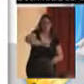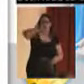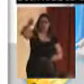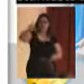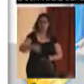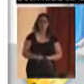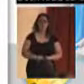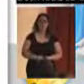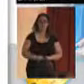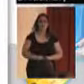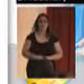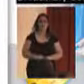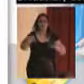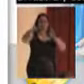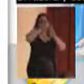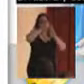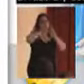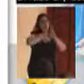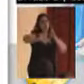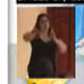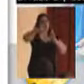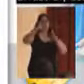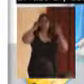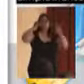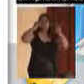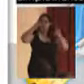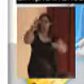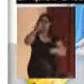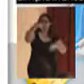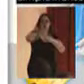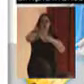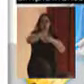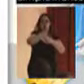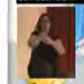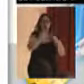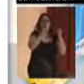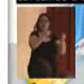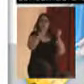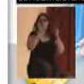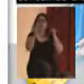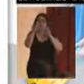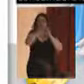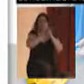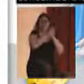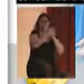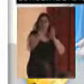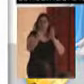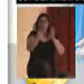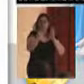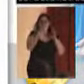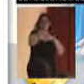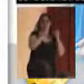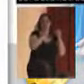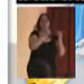puzzles, selection activities, drag and drop activities, etc. And so we have different